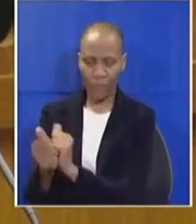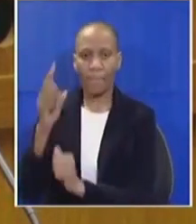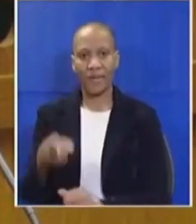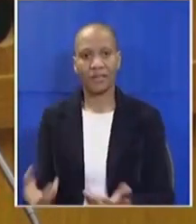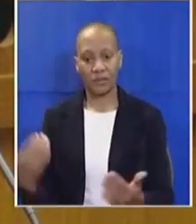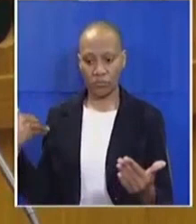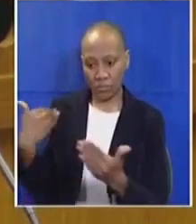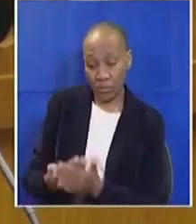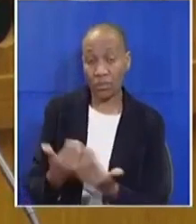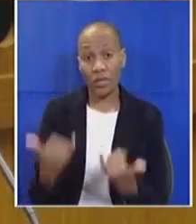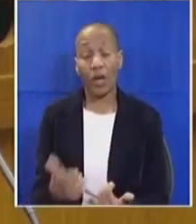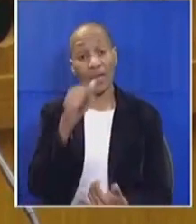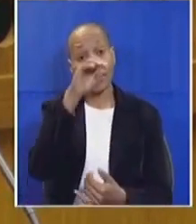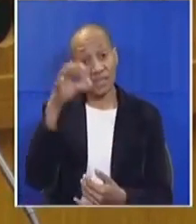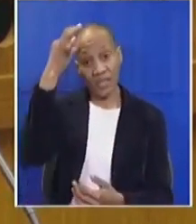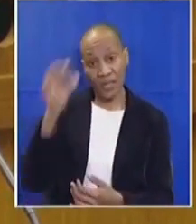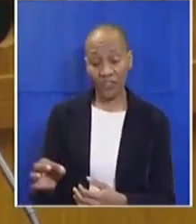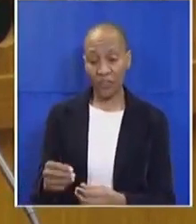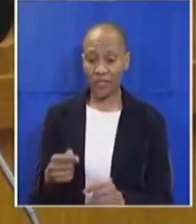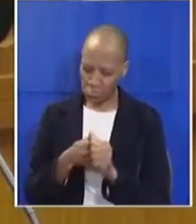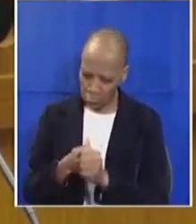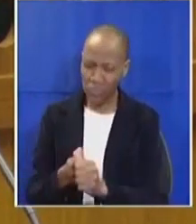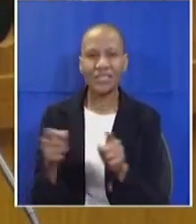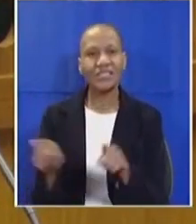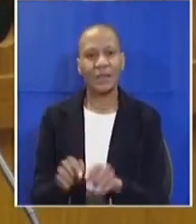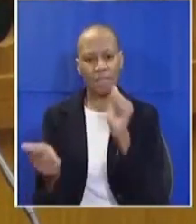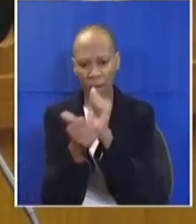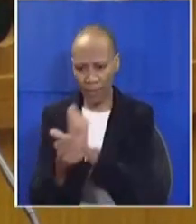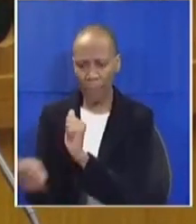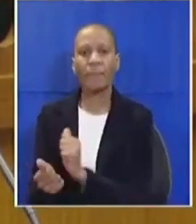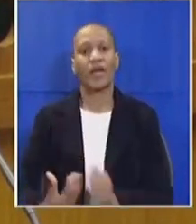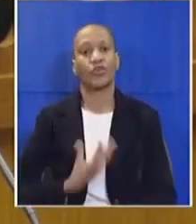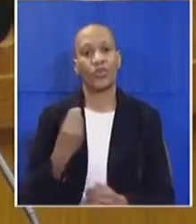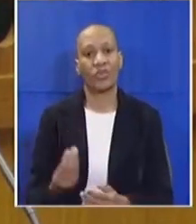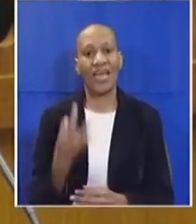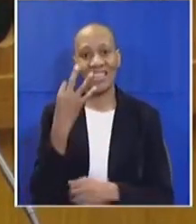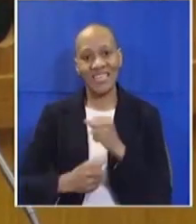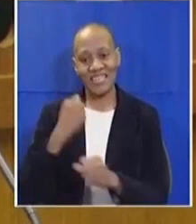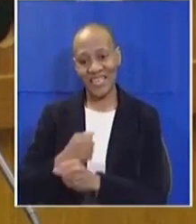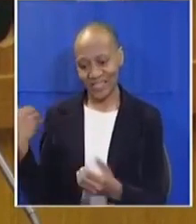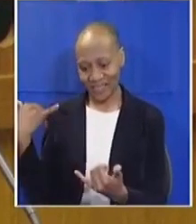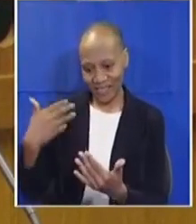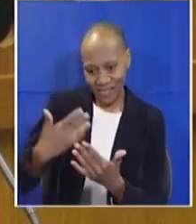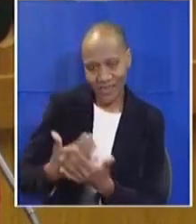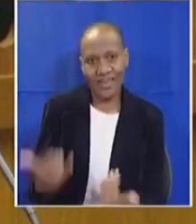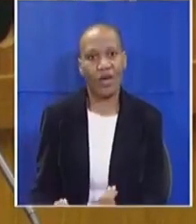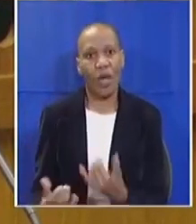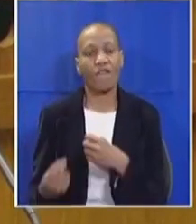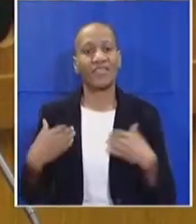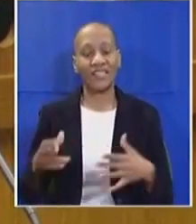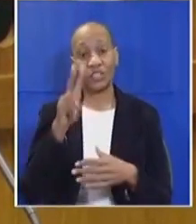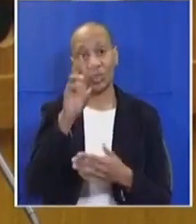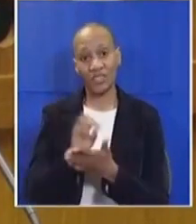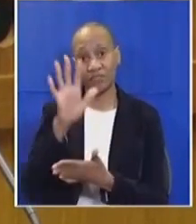this day, ANC government continues to hold many of them in prisons 3 years after the Fees Must Fall movement in